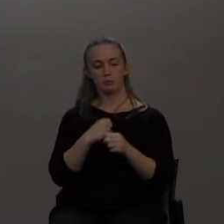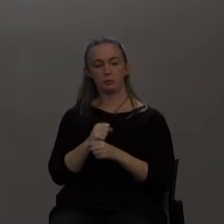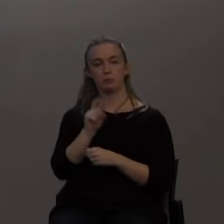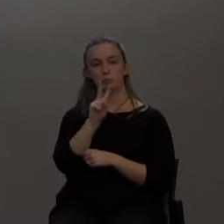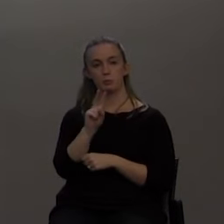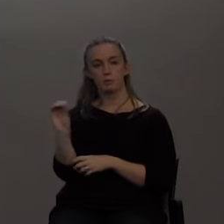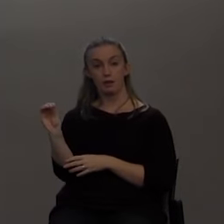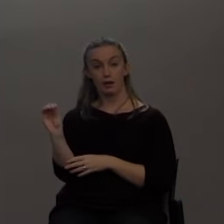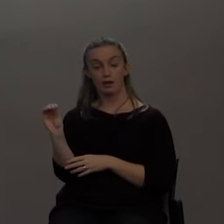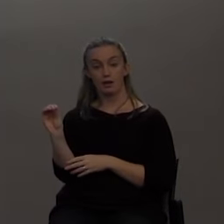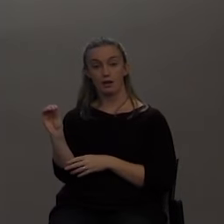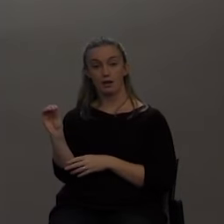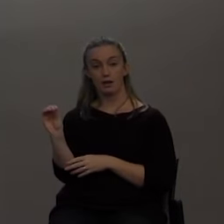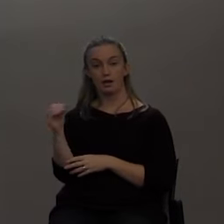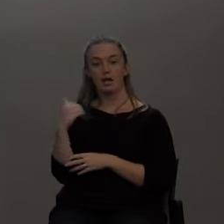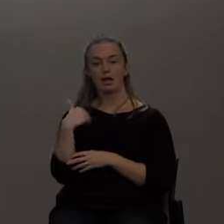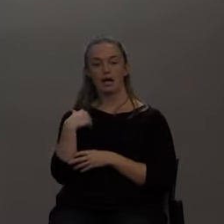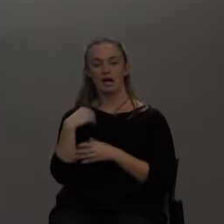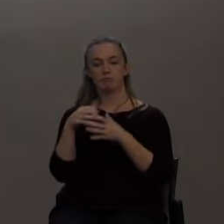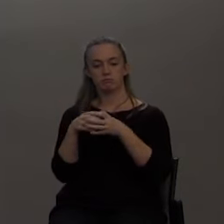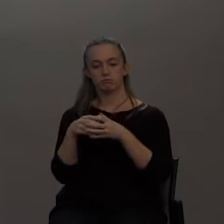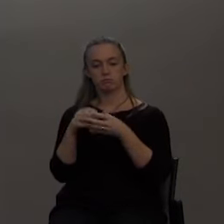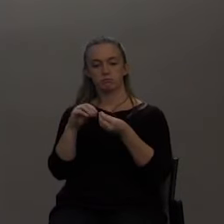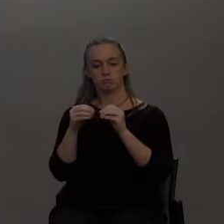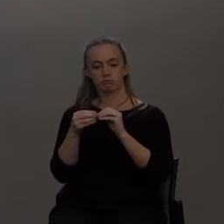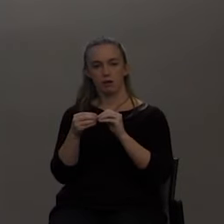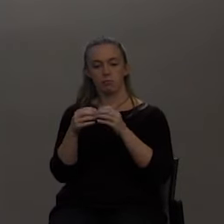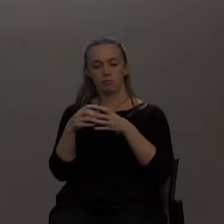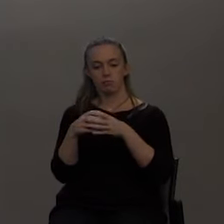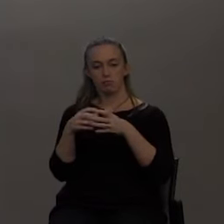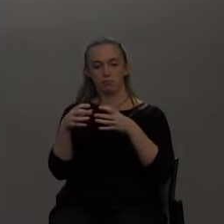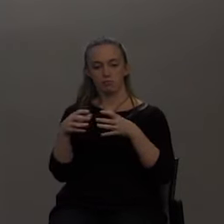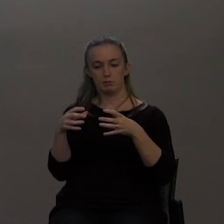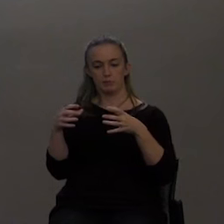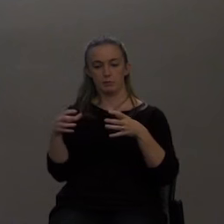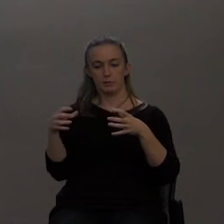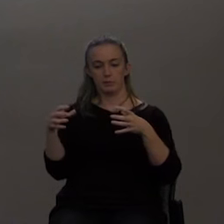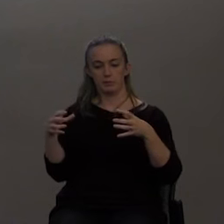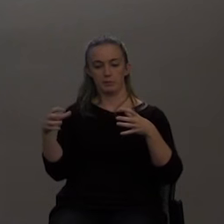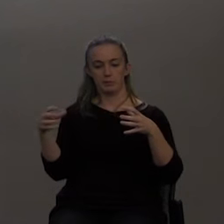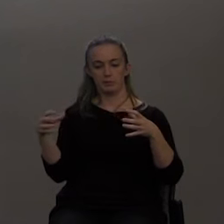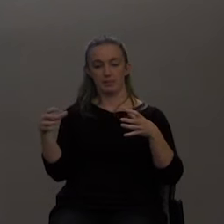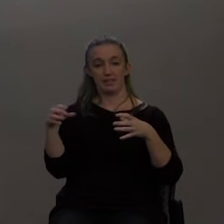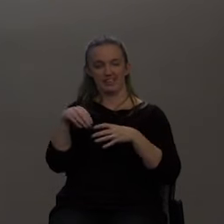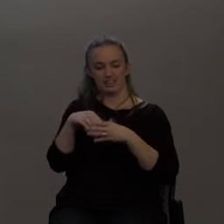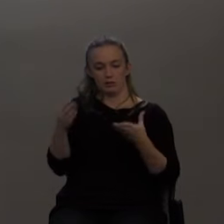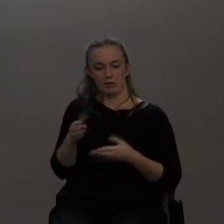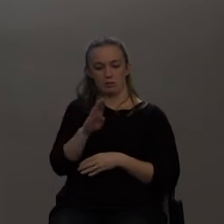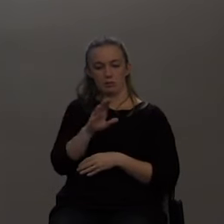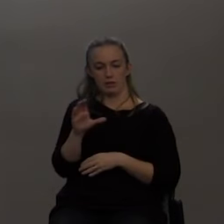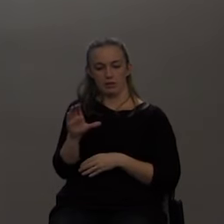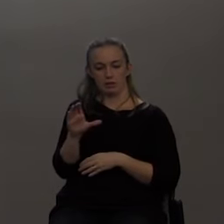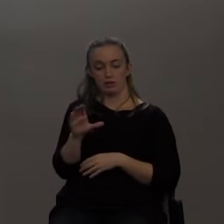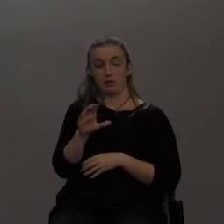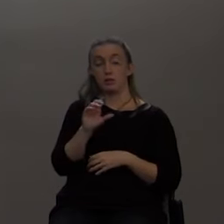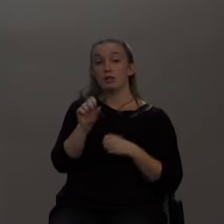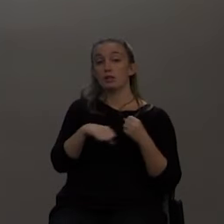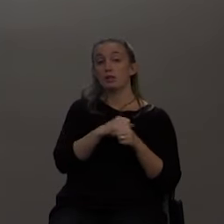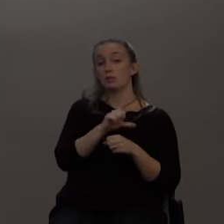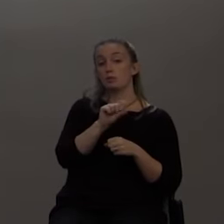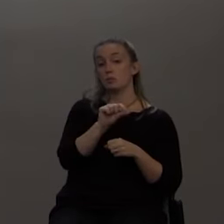been a steady population growth in Boyle County, which was a little bit greater between 2010